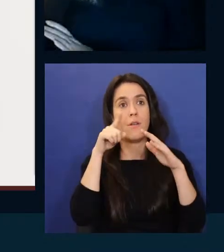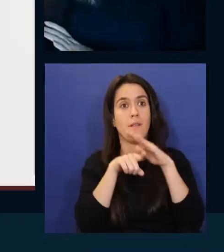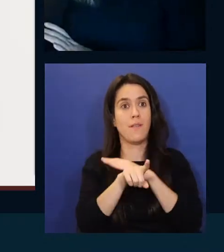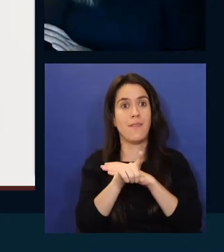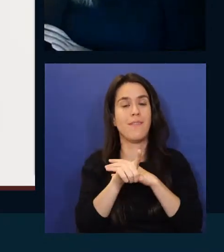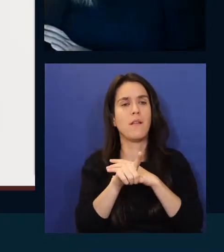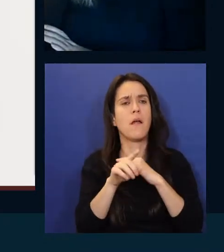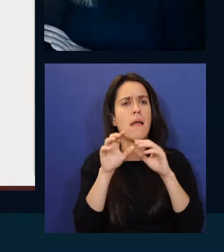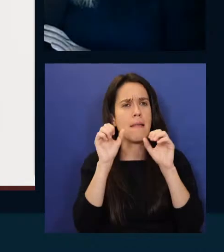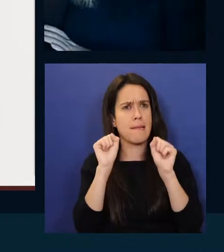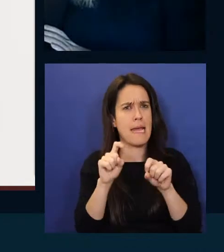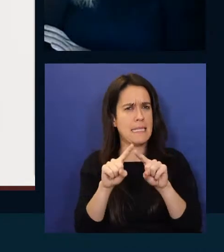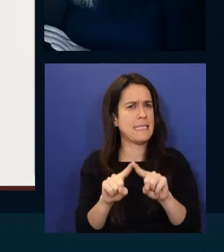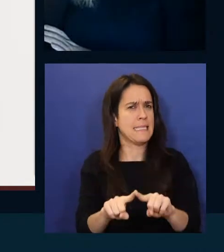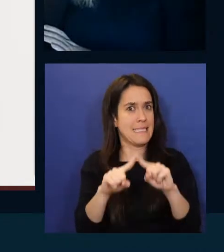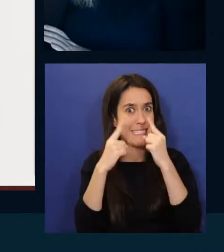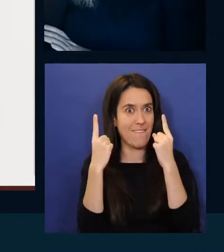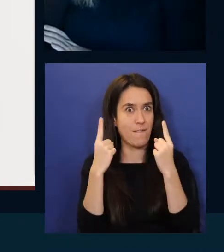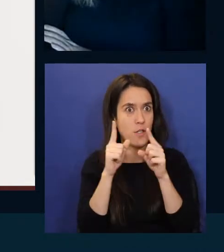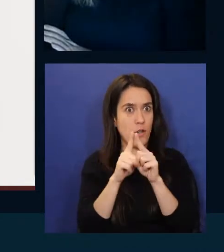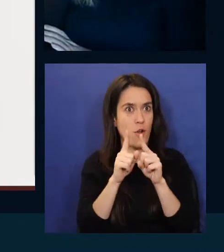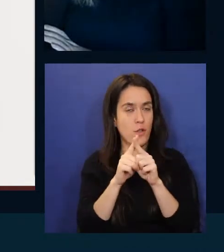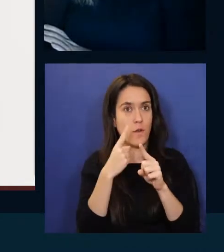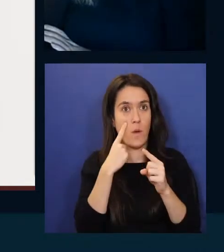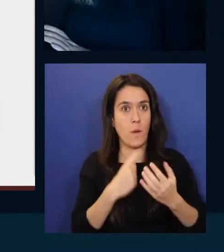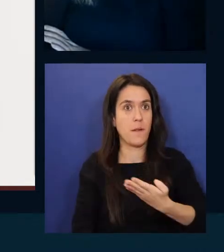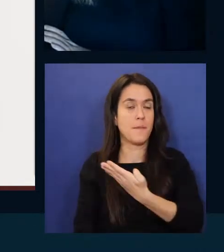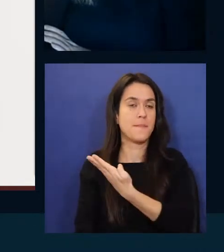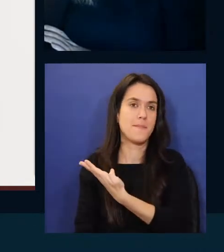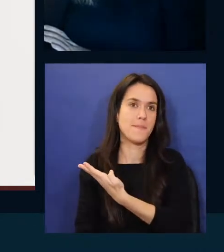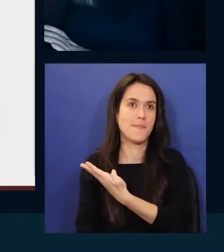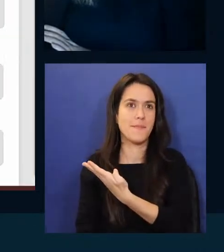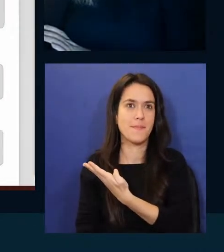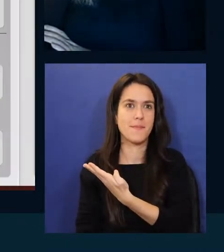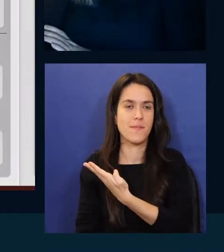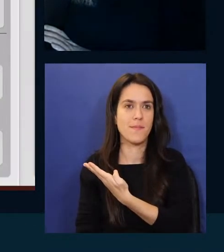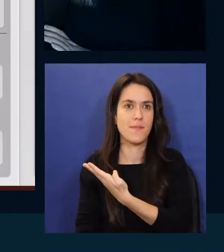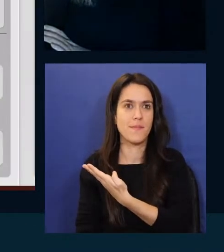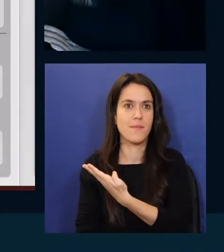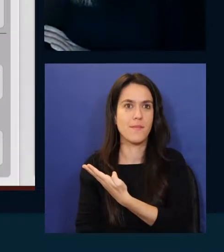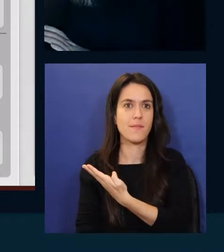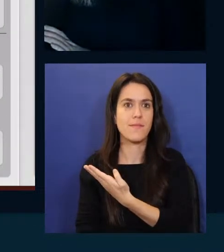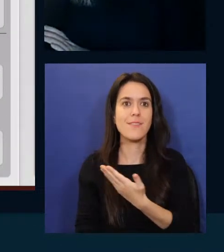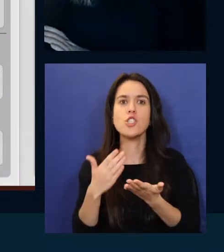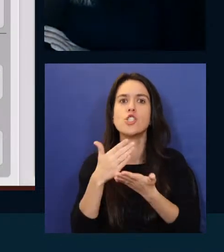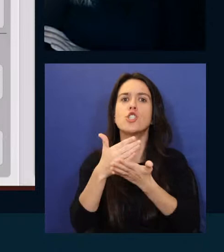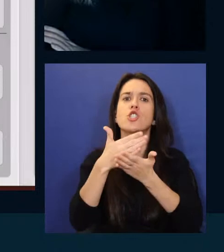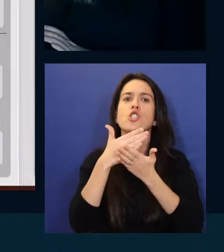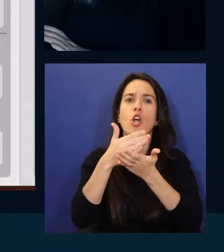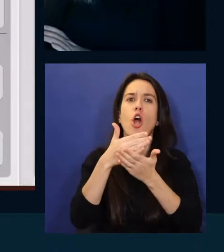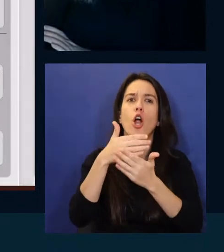angle to how we can access or share content. So if we